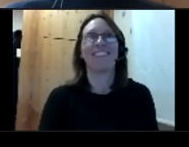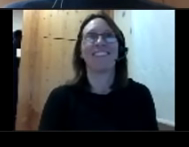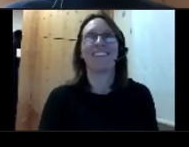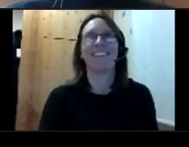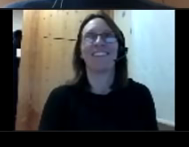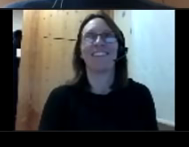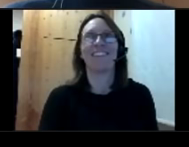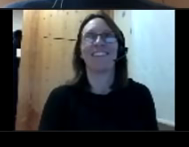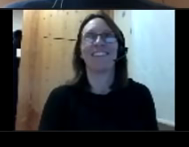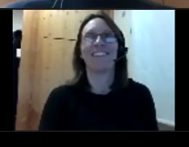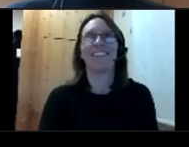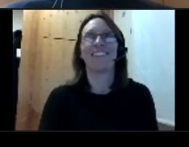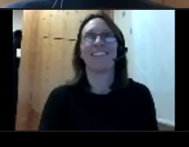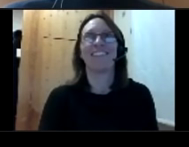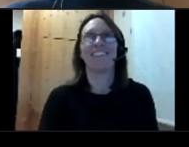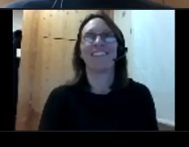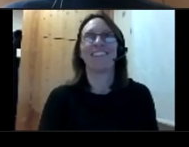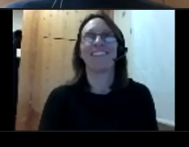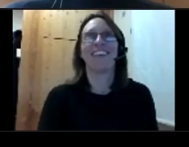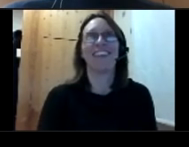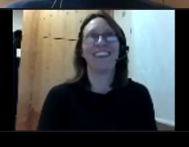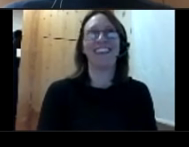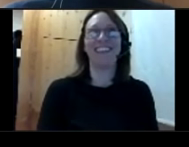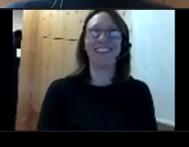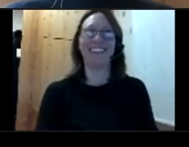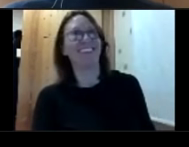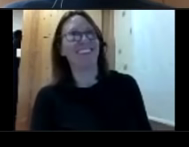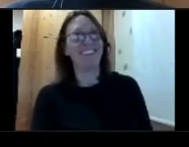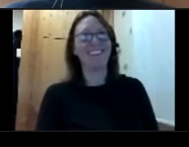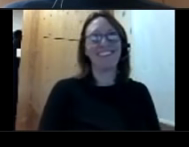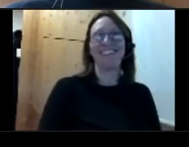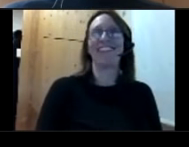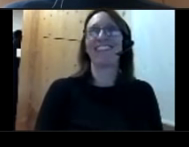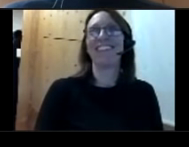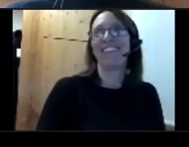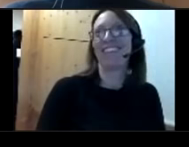So the naming and shaming doesn't start here.